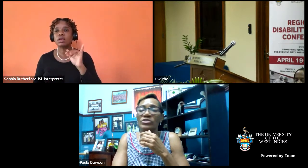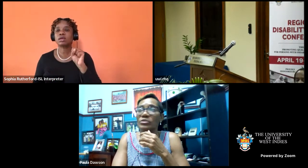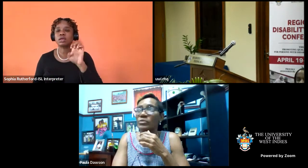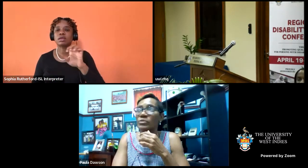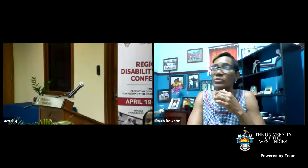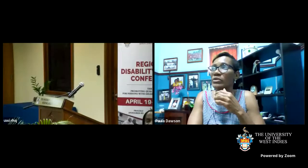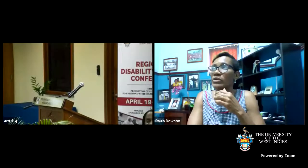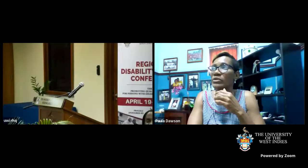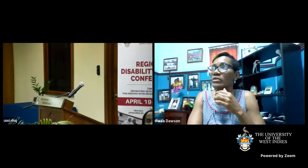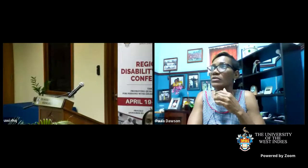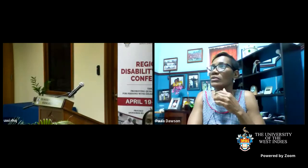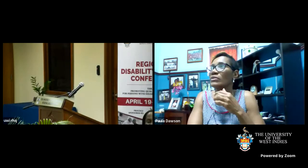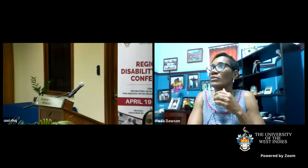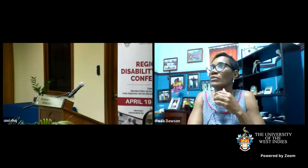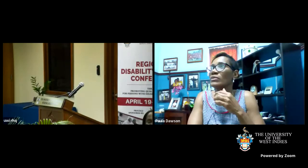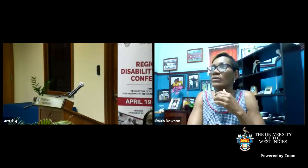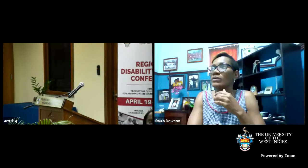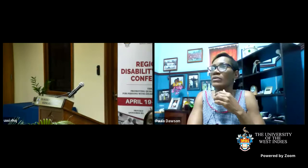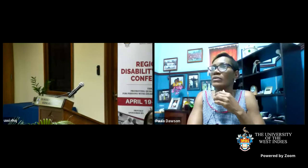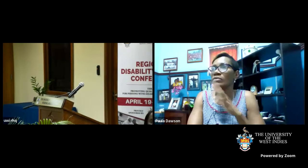It's Dr. Dawson.